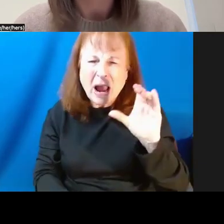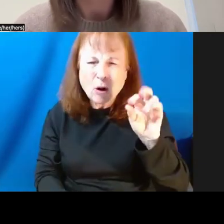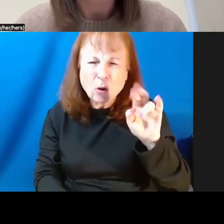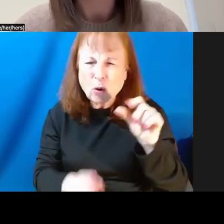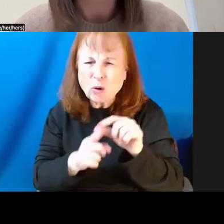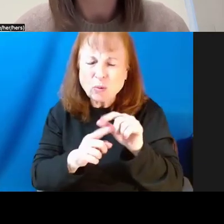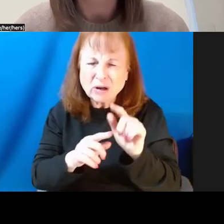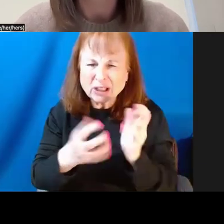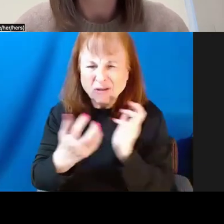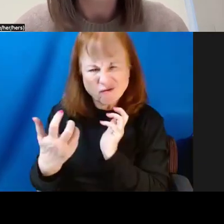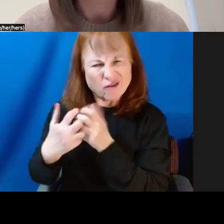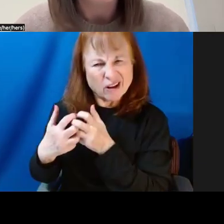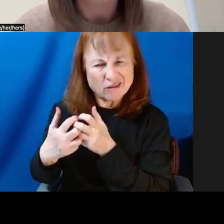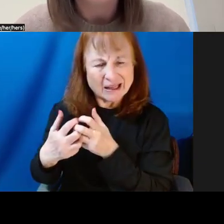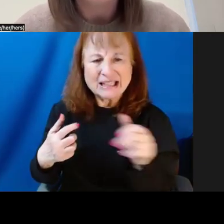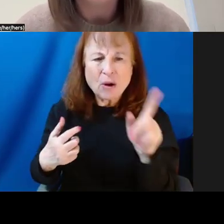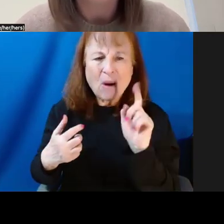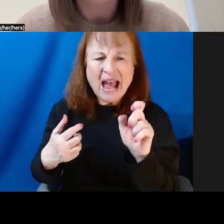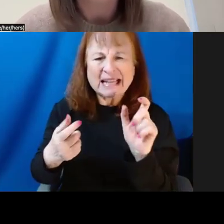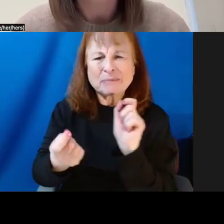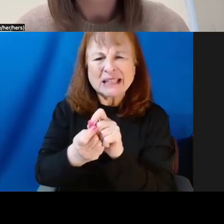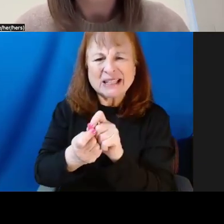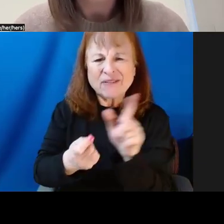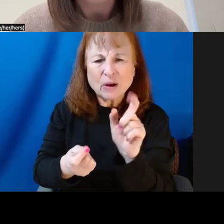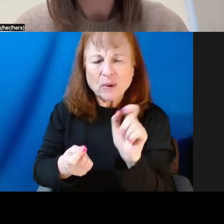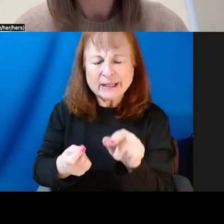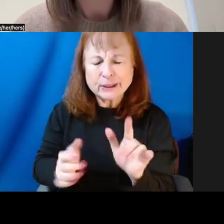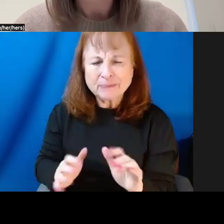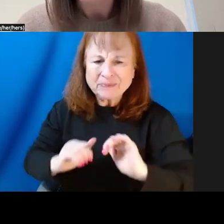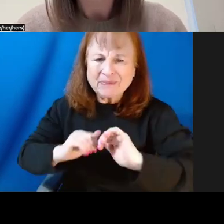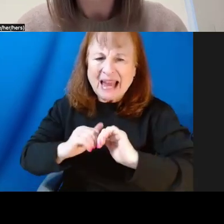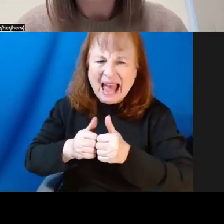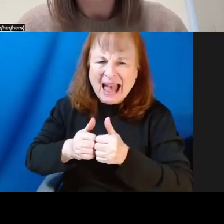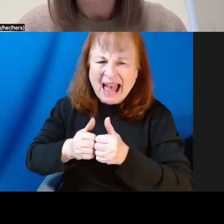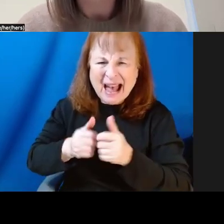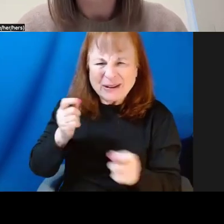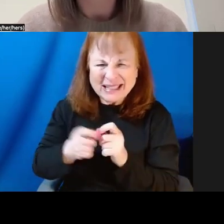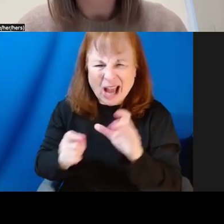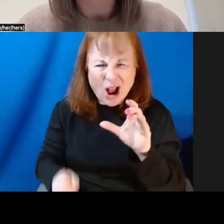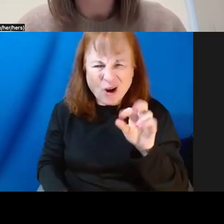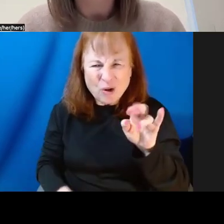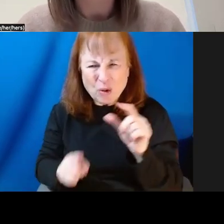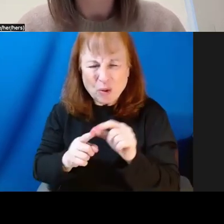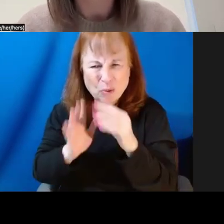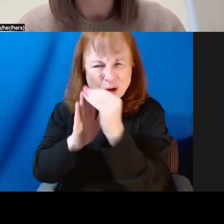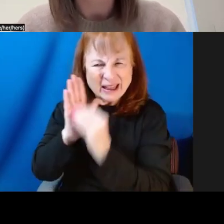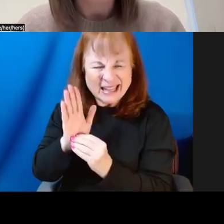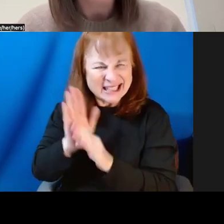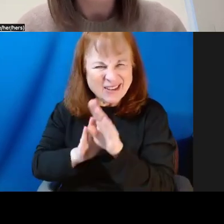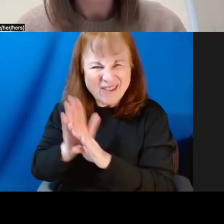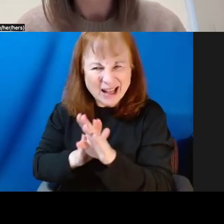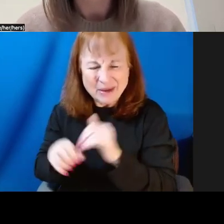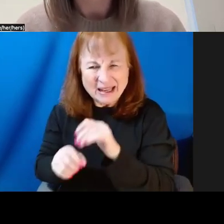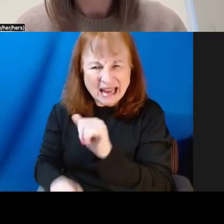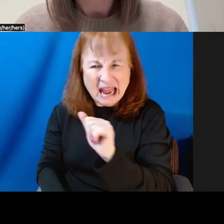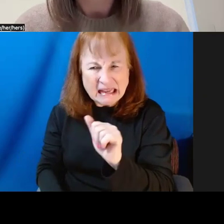in? And I asked these specific questions. How exactly are core word lists developed in